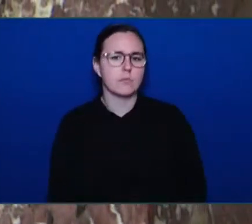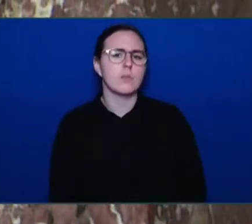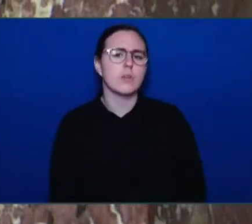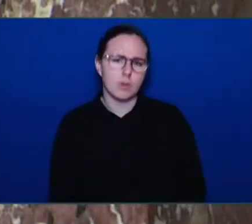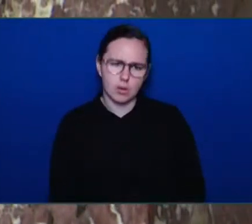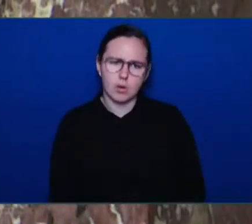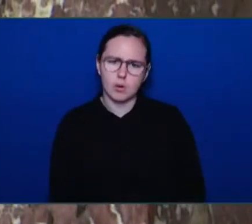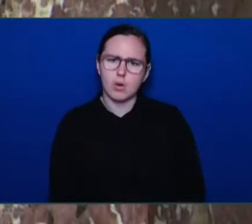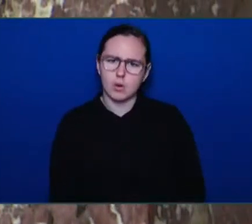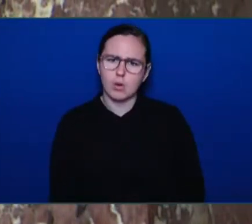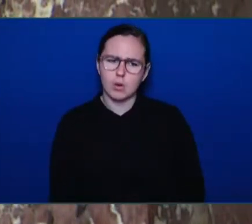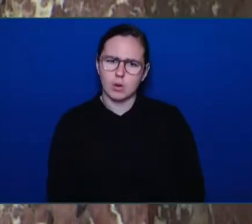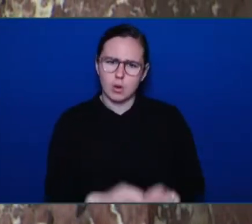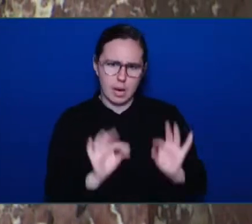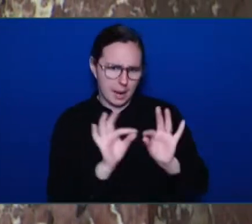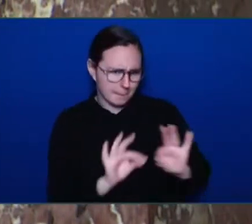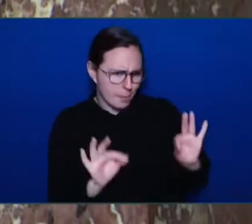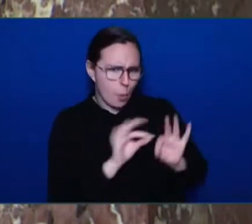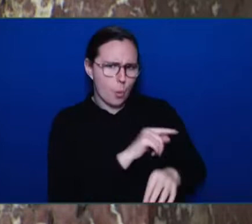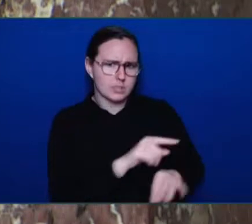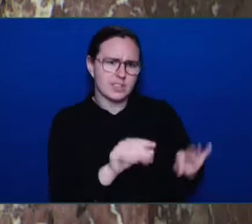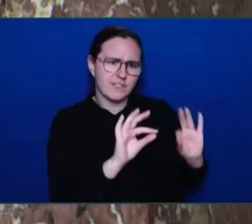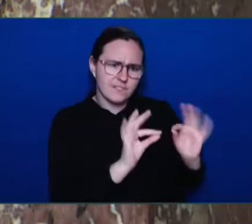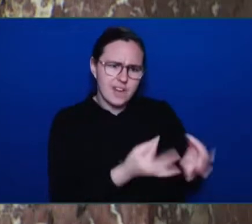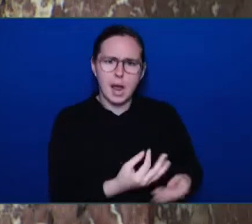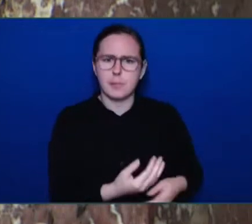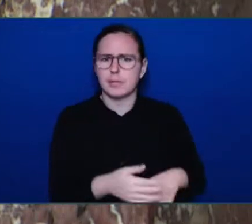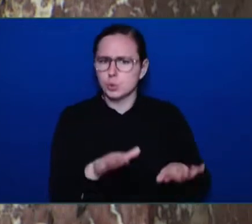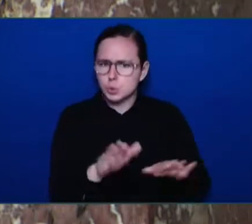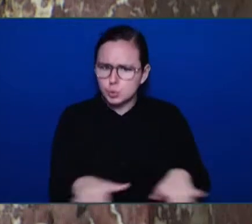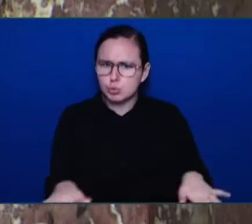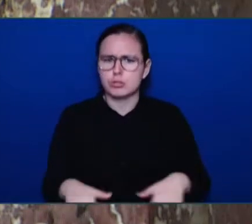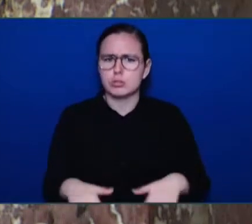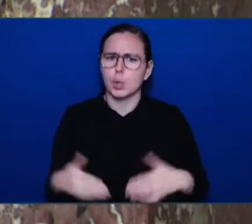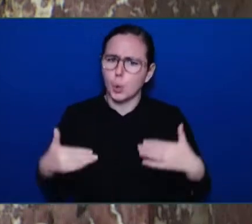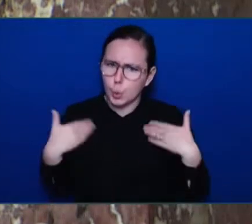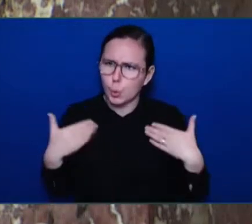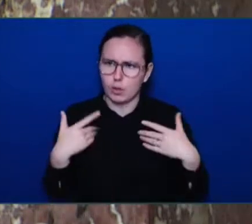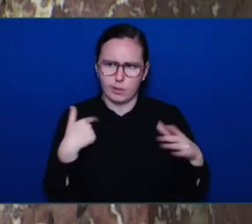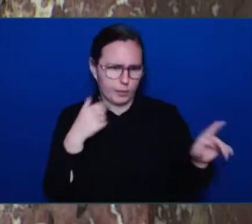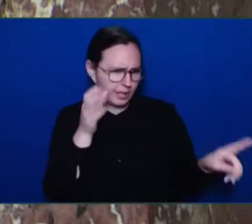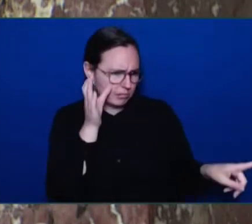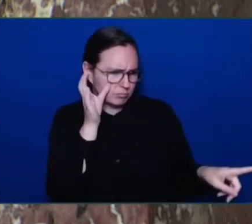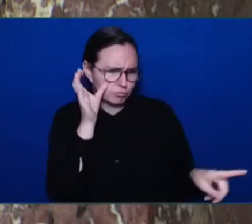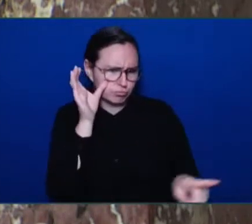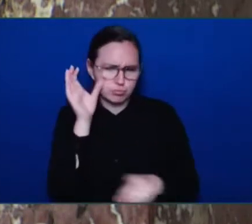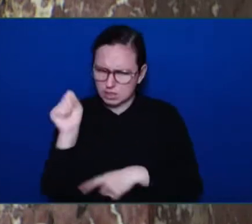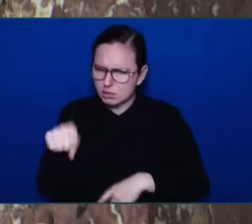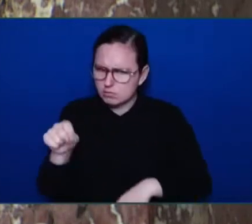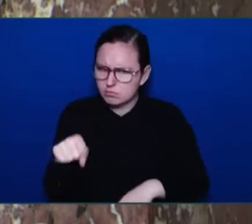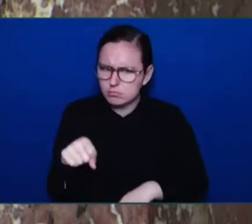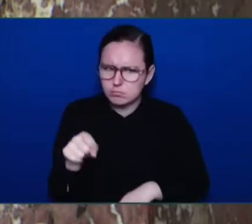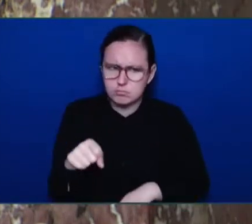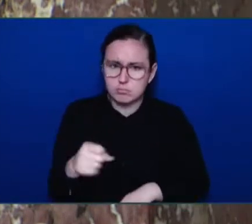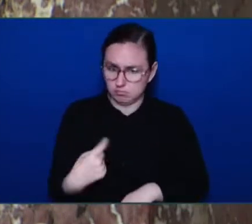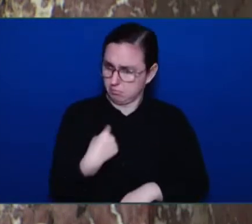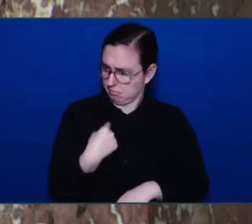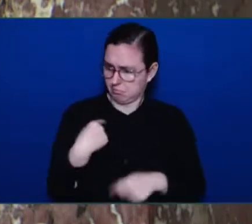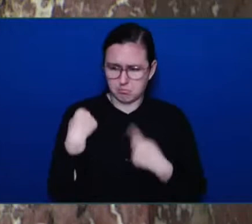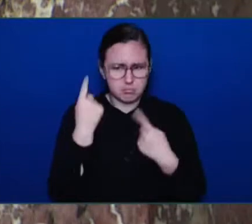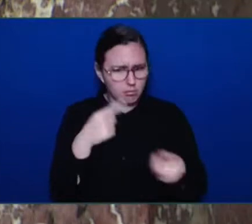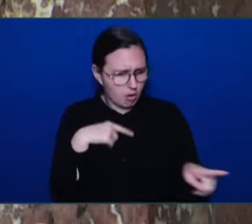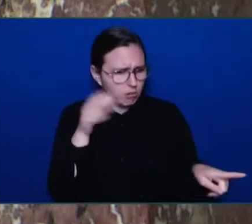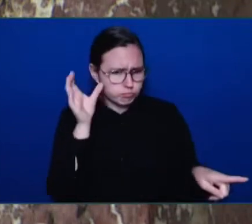and to youth. And I have been listening very carefully to families and to parents. And I will continue to listen